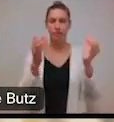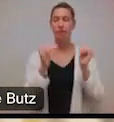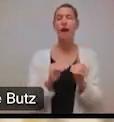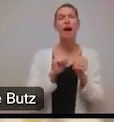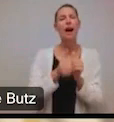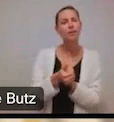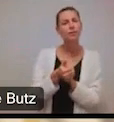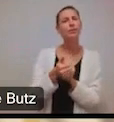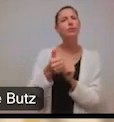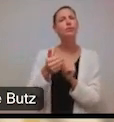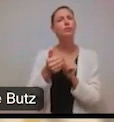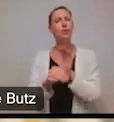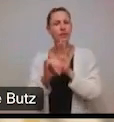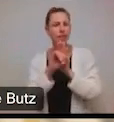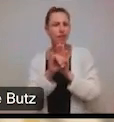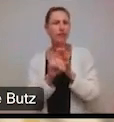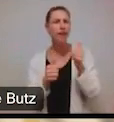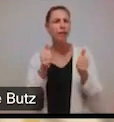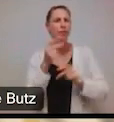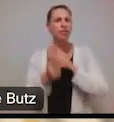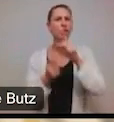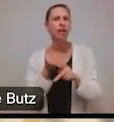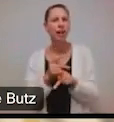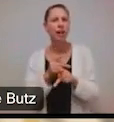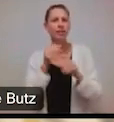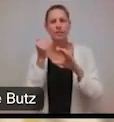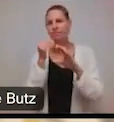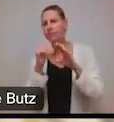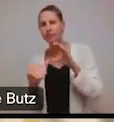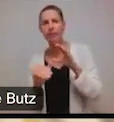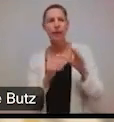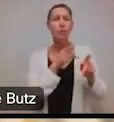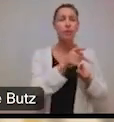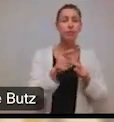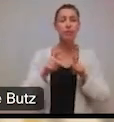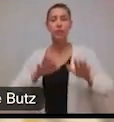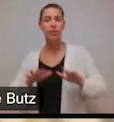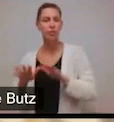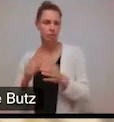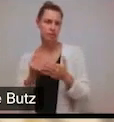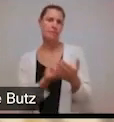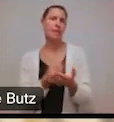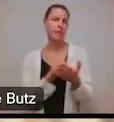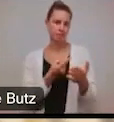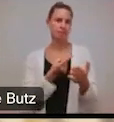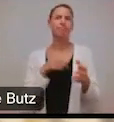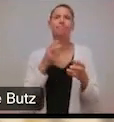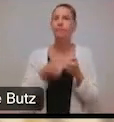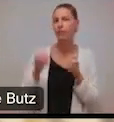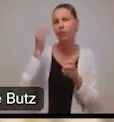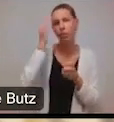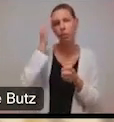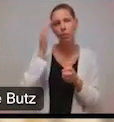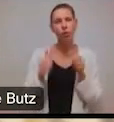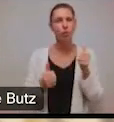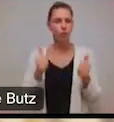you should be sending a professional email or not. Sometimes it's hard to know. The structure of a professional email